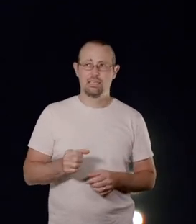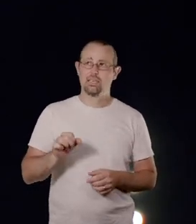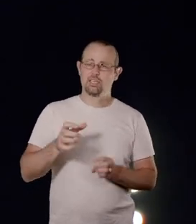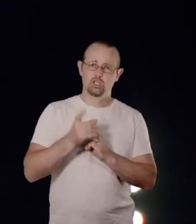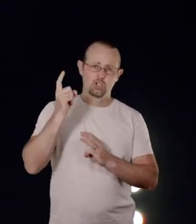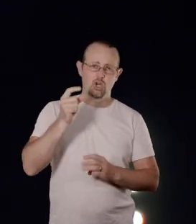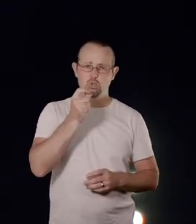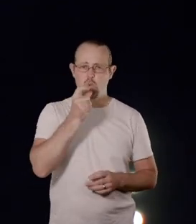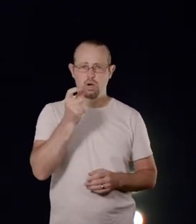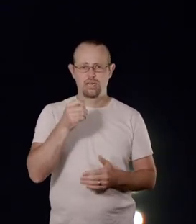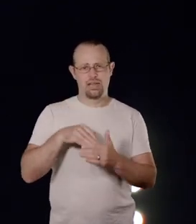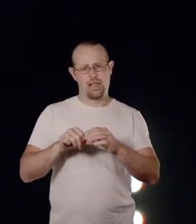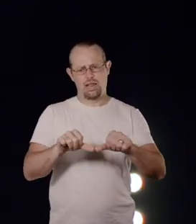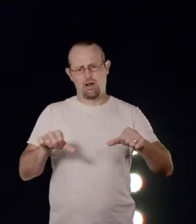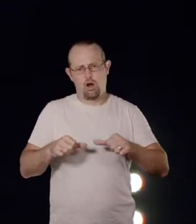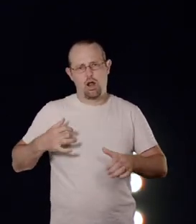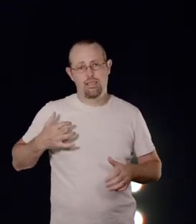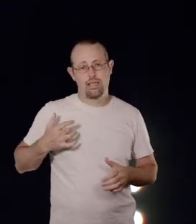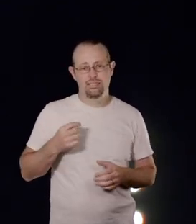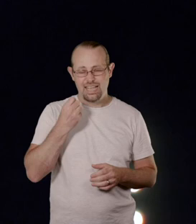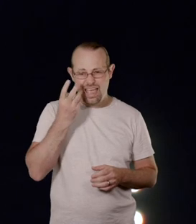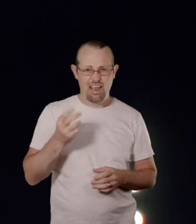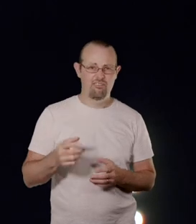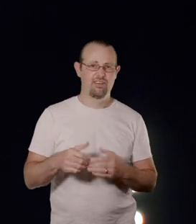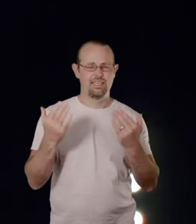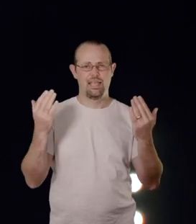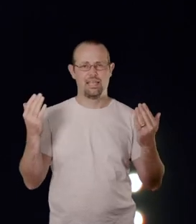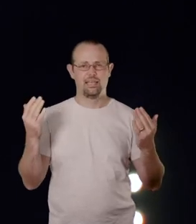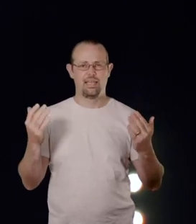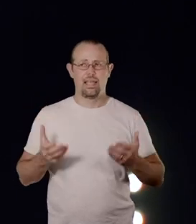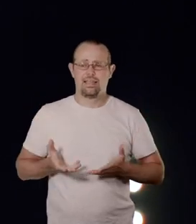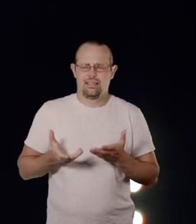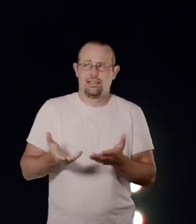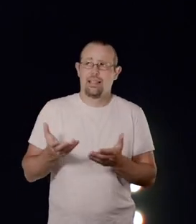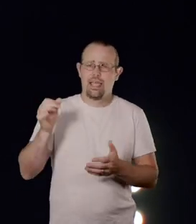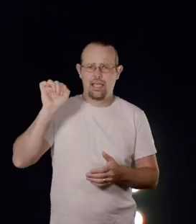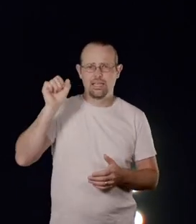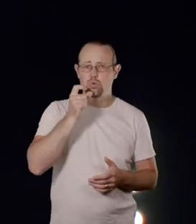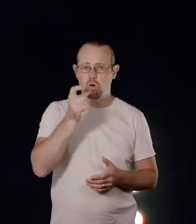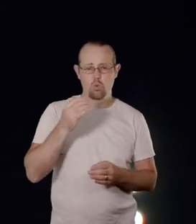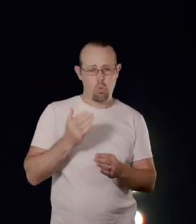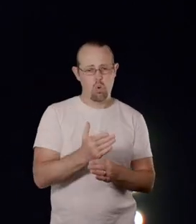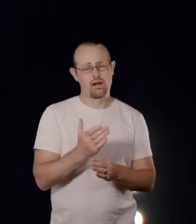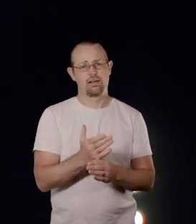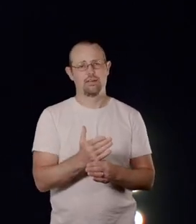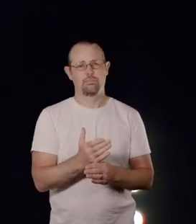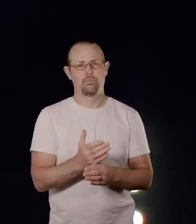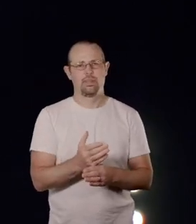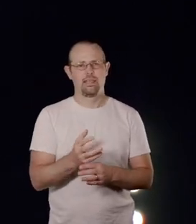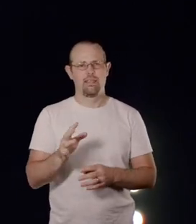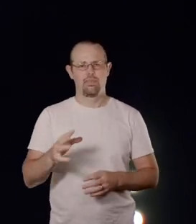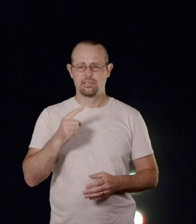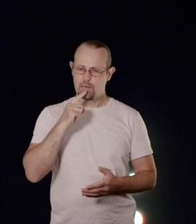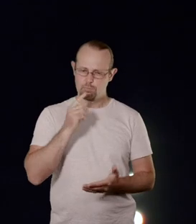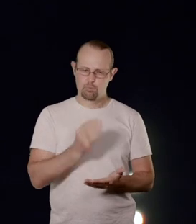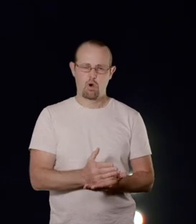house, doing its work. Haven't I said, let the word do its own work? Haven't I said, there's a promise for every